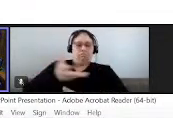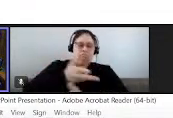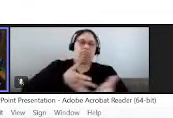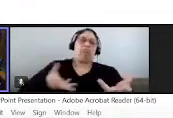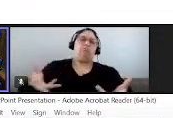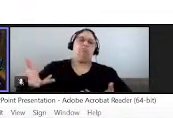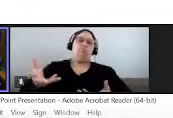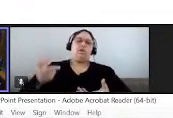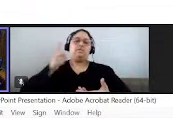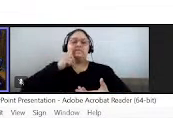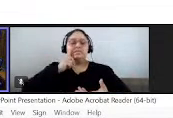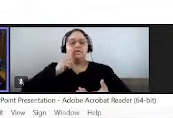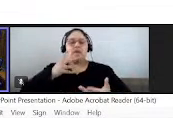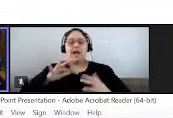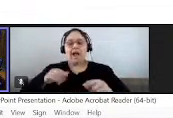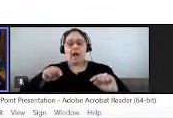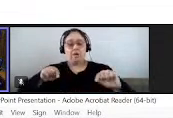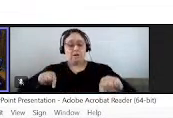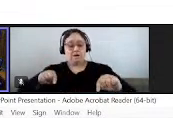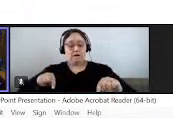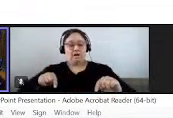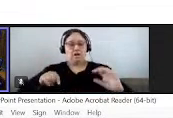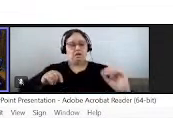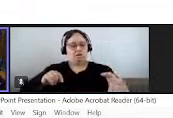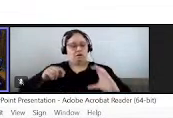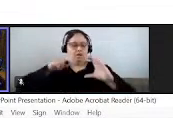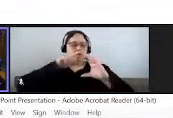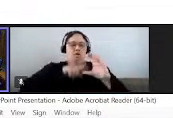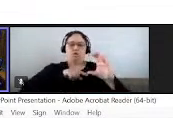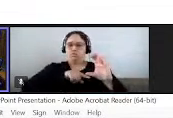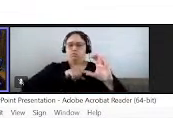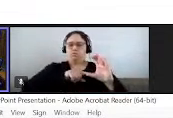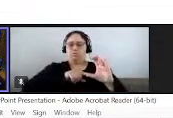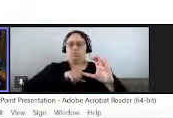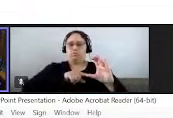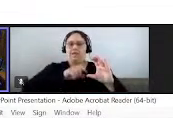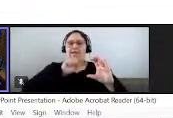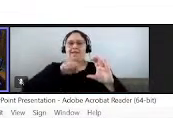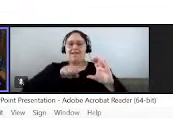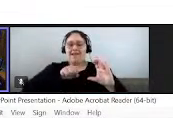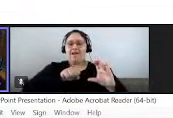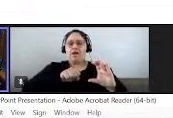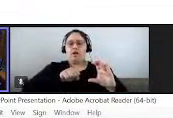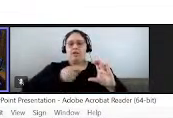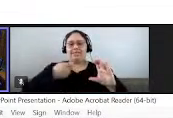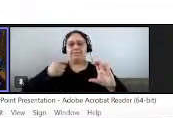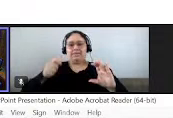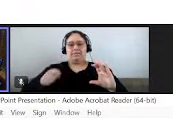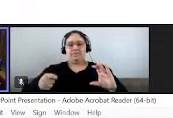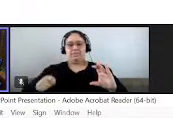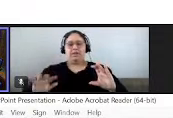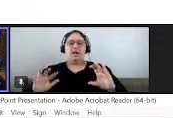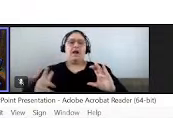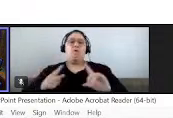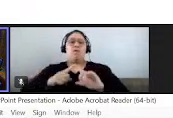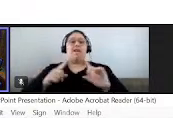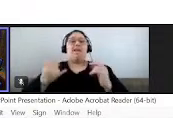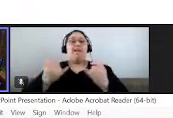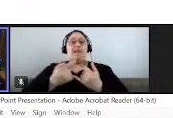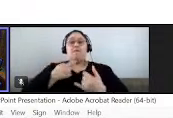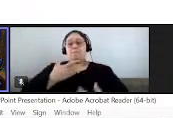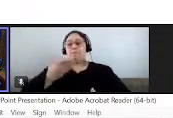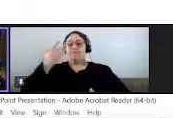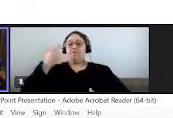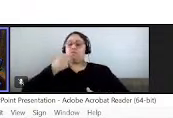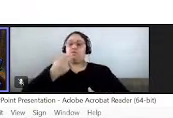and then to see how that indicative amount could possibly be spent. Like I had previously said, there